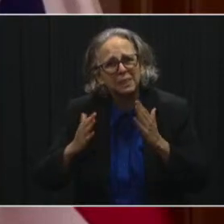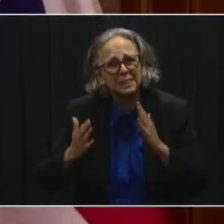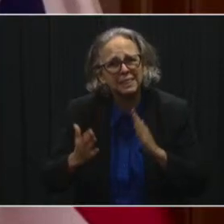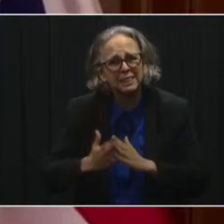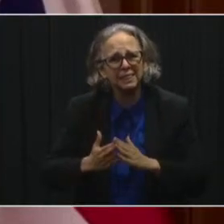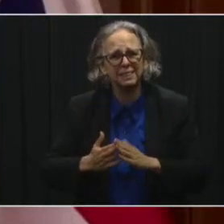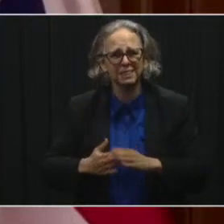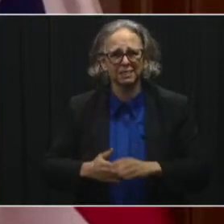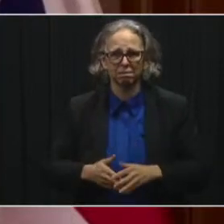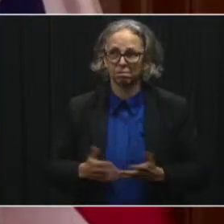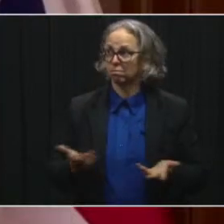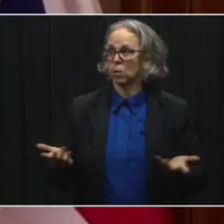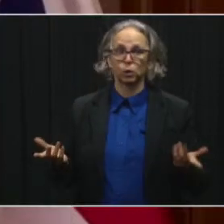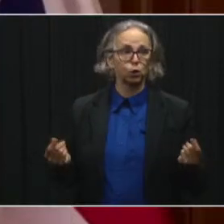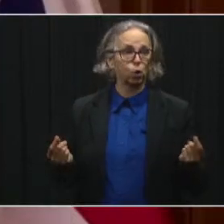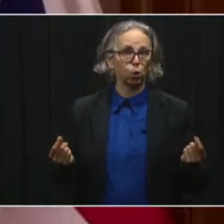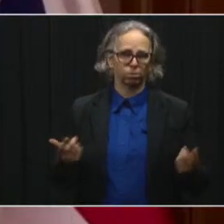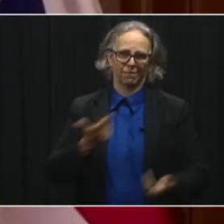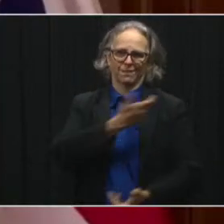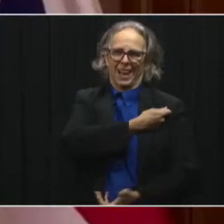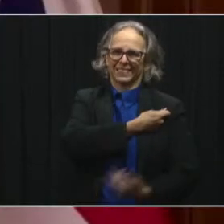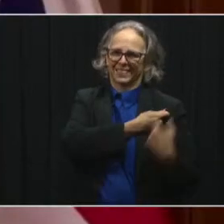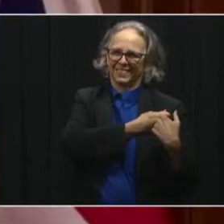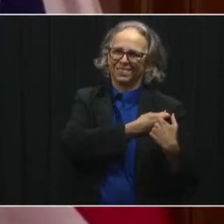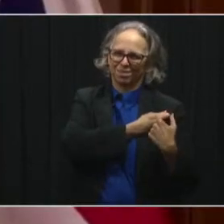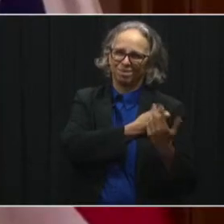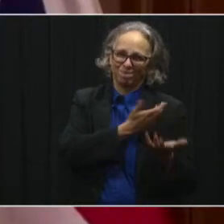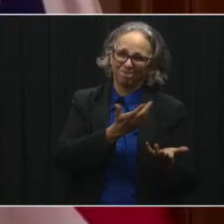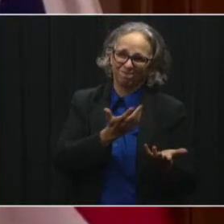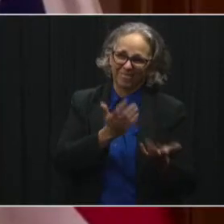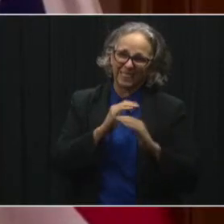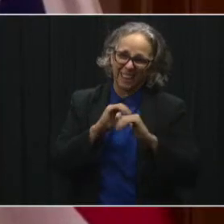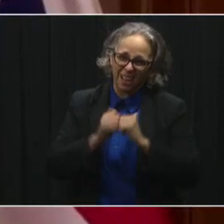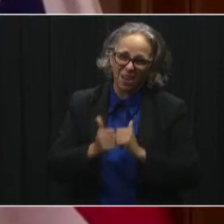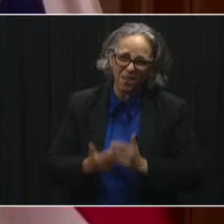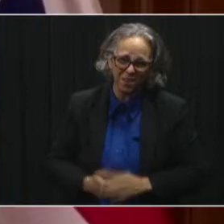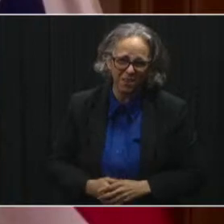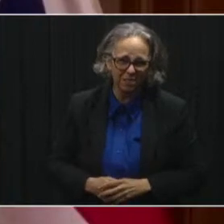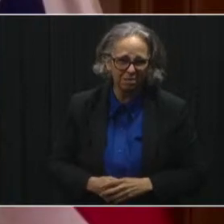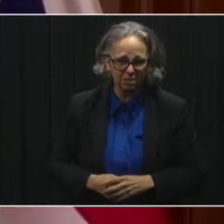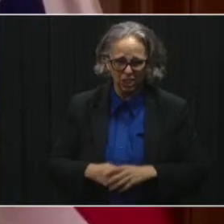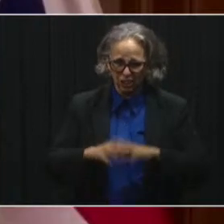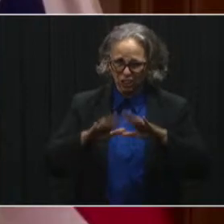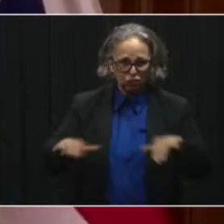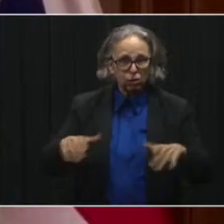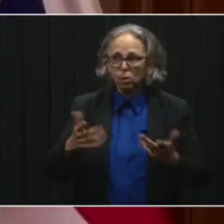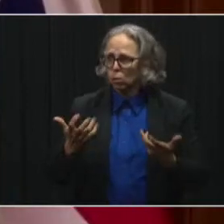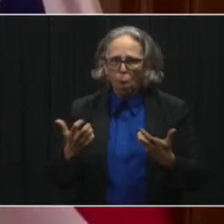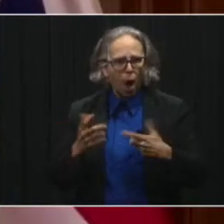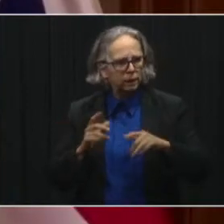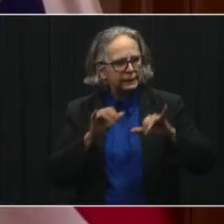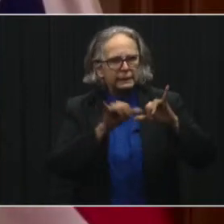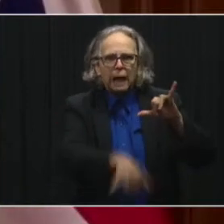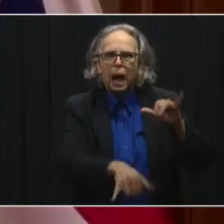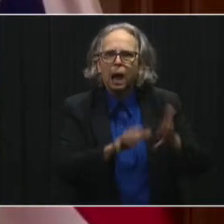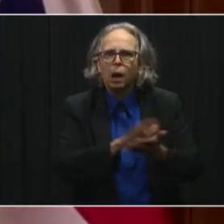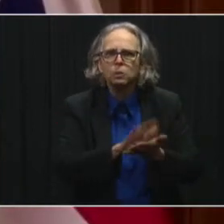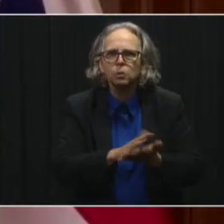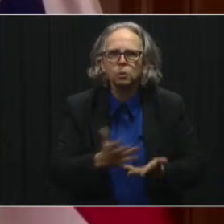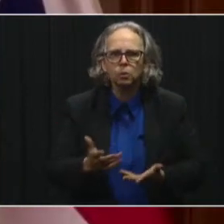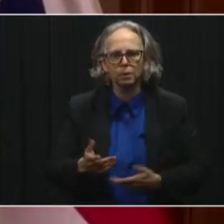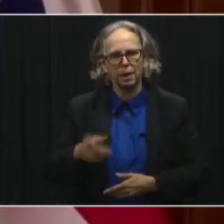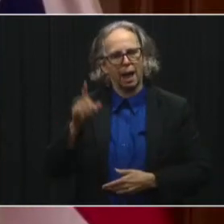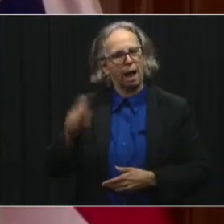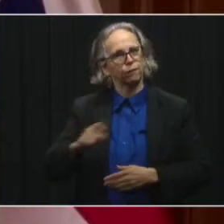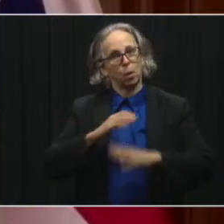our kids in school. I think everybody agrees we need to have our kids in school. This is the way we keep our kids in school. So I'm going to continue to talk about it. We're